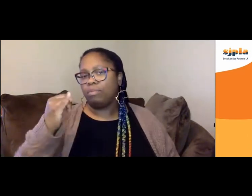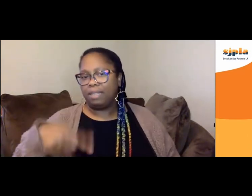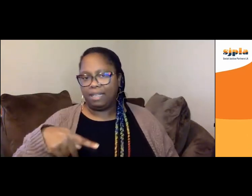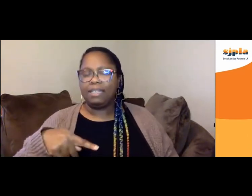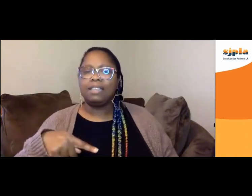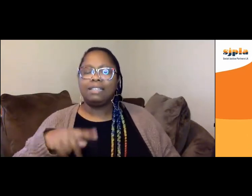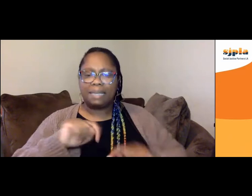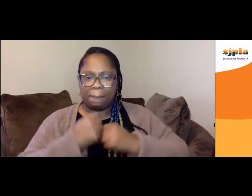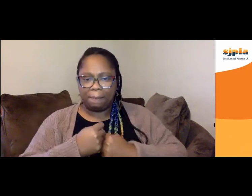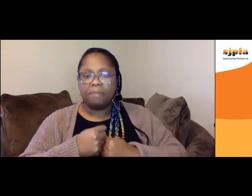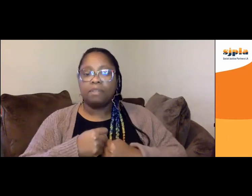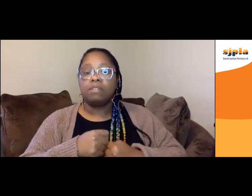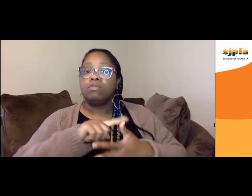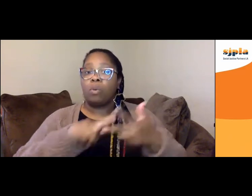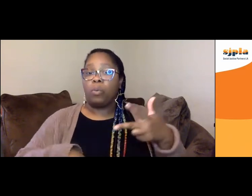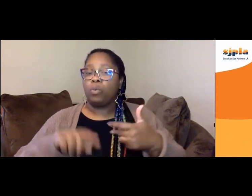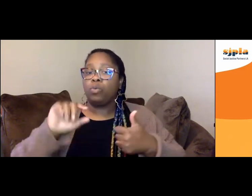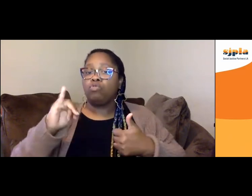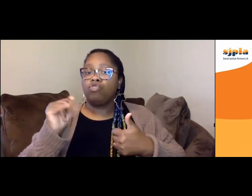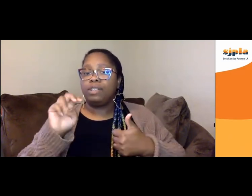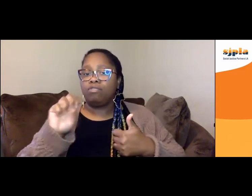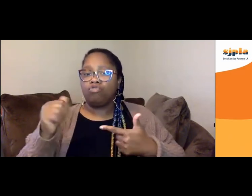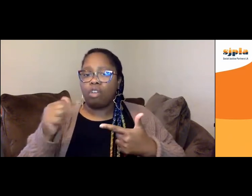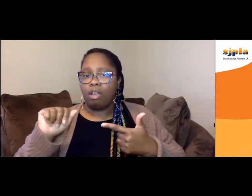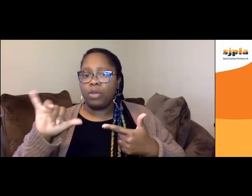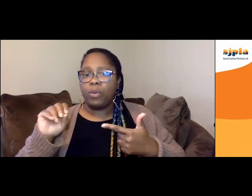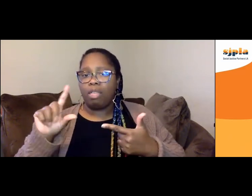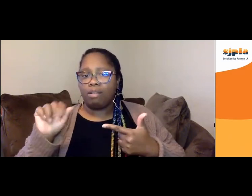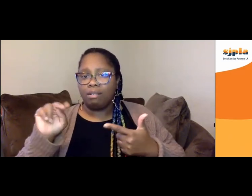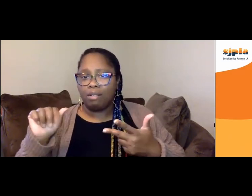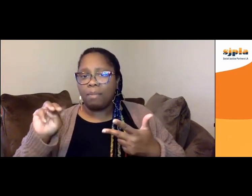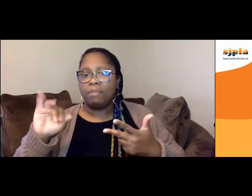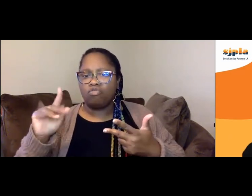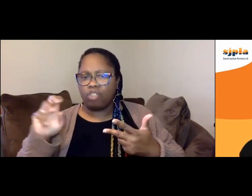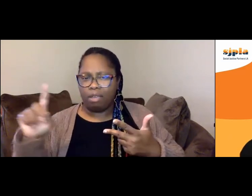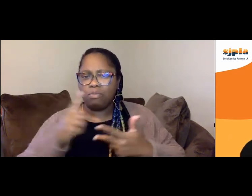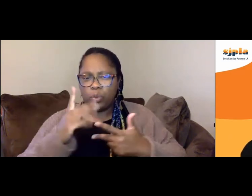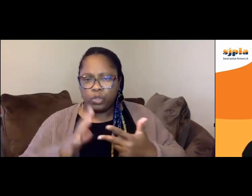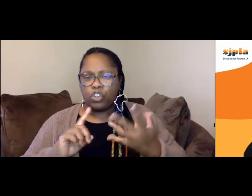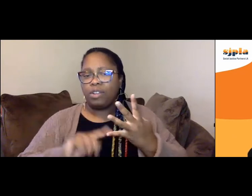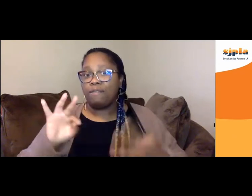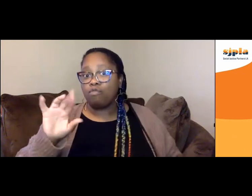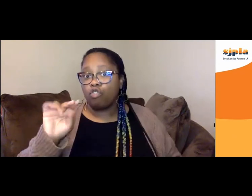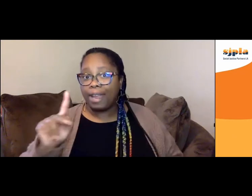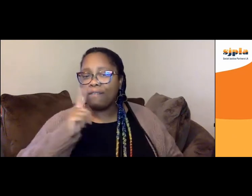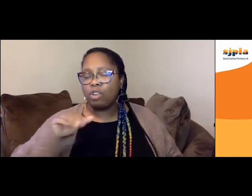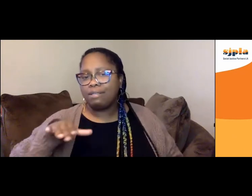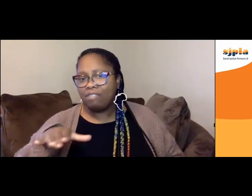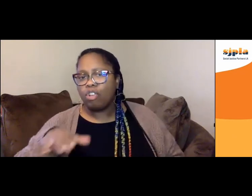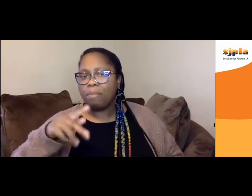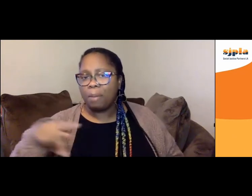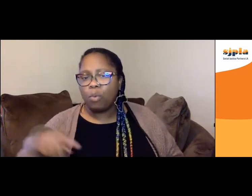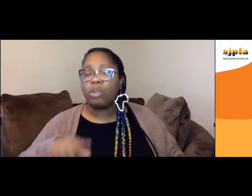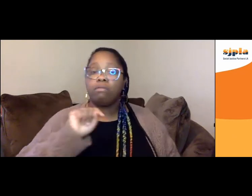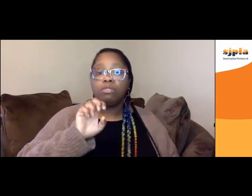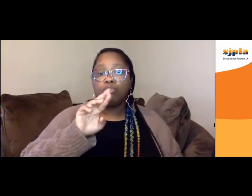Janisha, Yolanda, and Michelle as our amazing event producers, Frank as our DJ and our PowerPoint wizard, Teresa, who designed